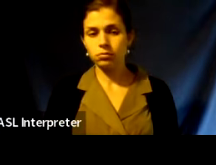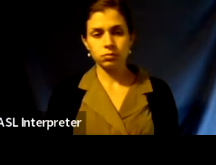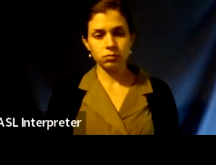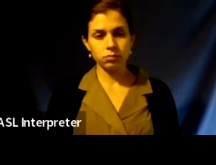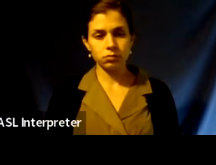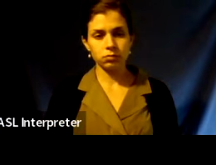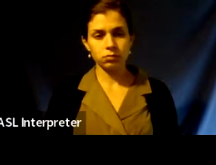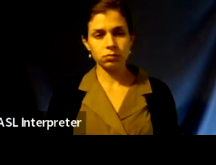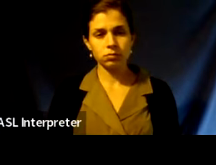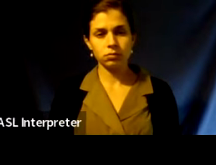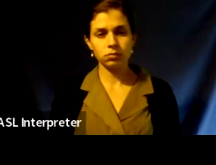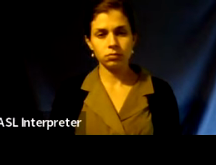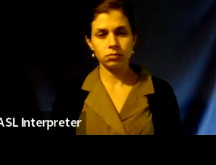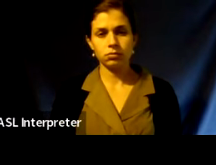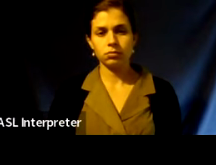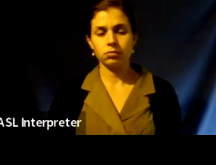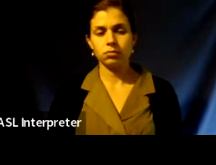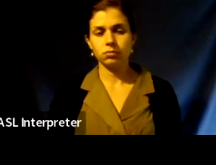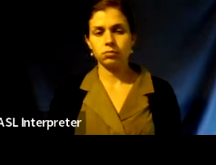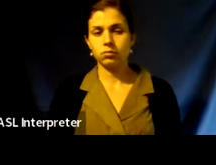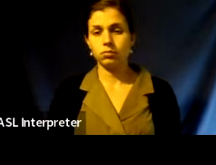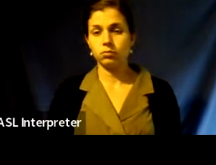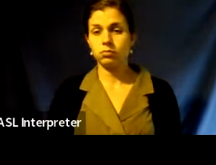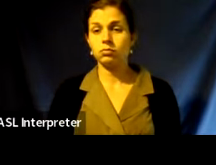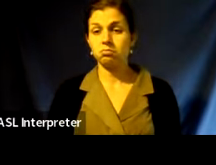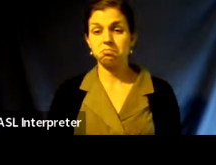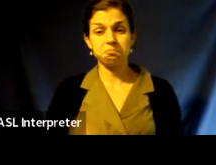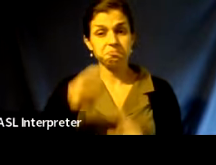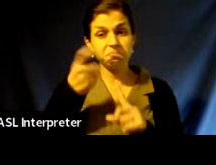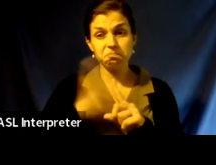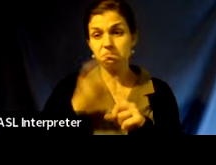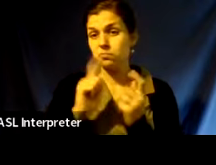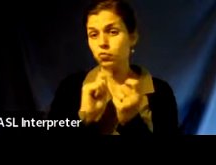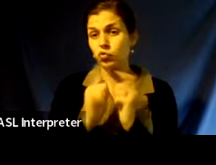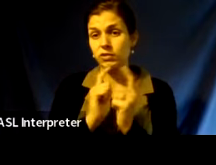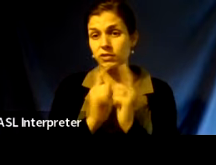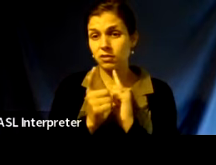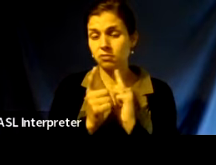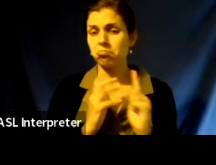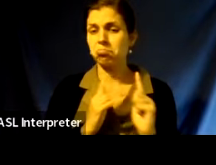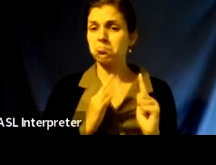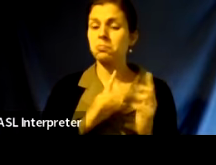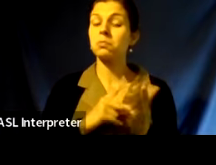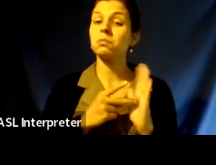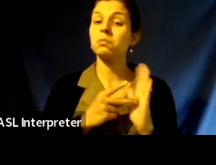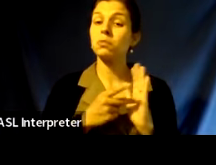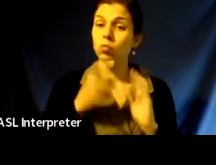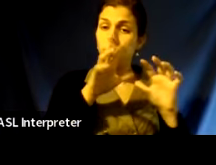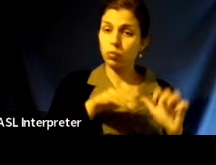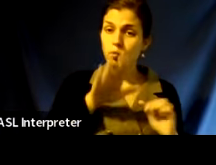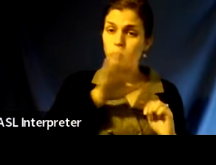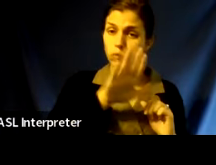This message will be automatically translated, so you can type it in your language.